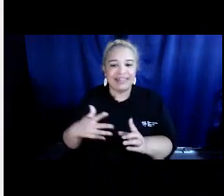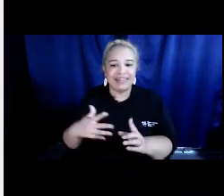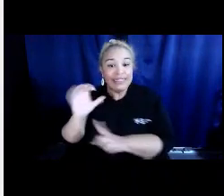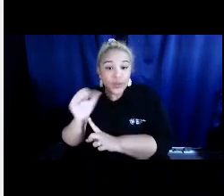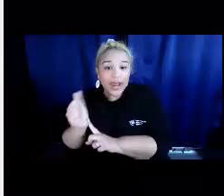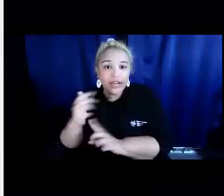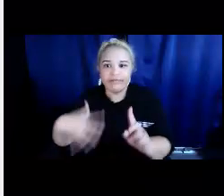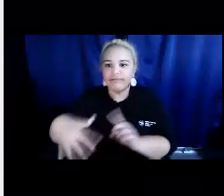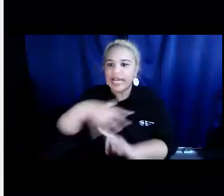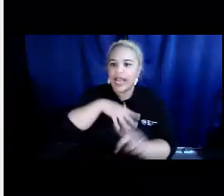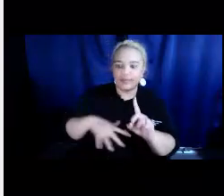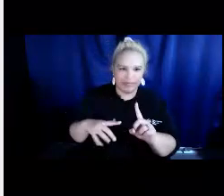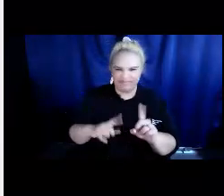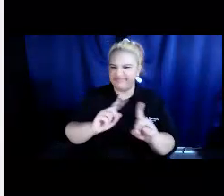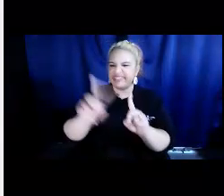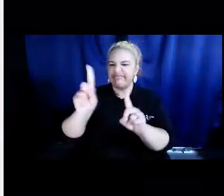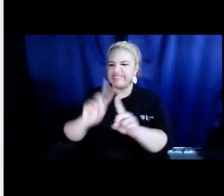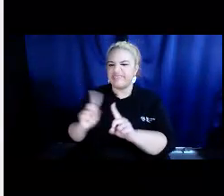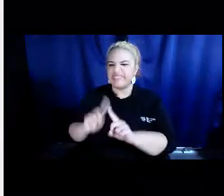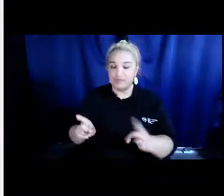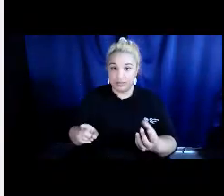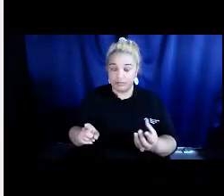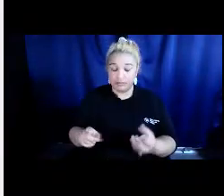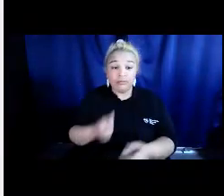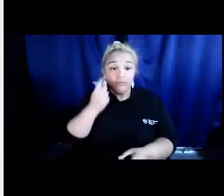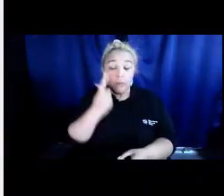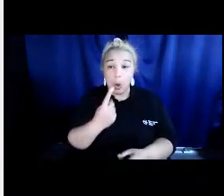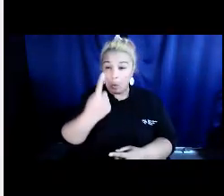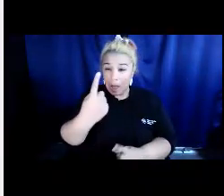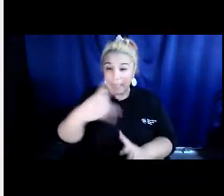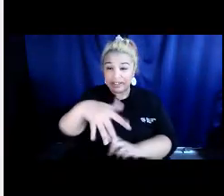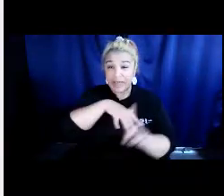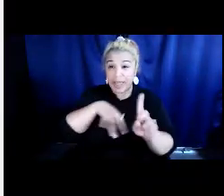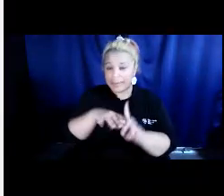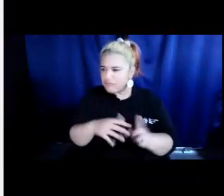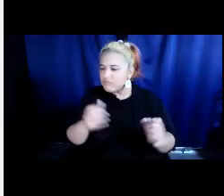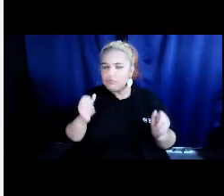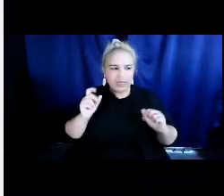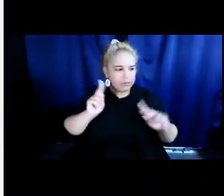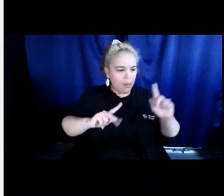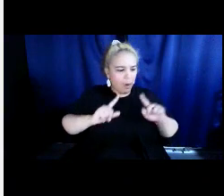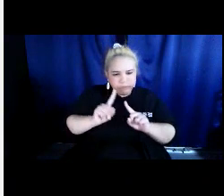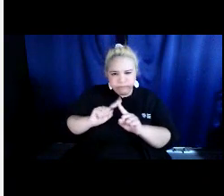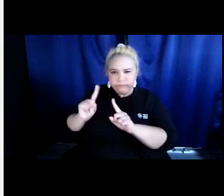we may experience the same environment differently, which has an impact on daily life.